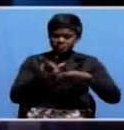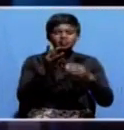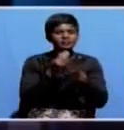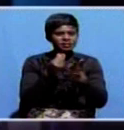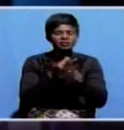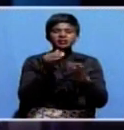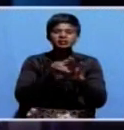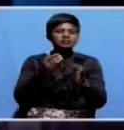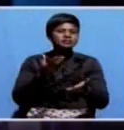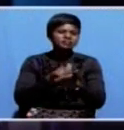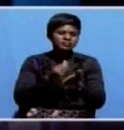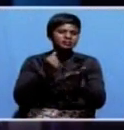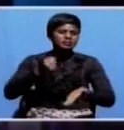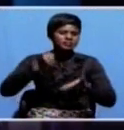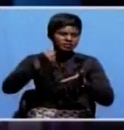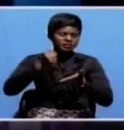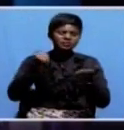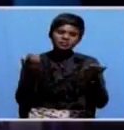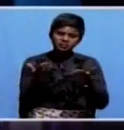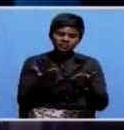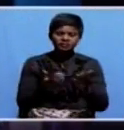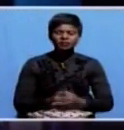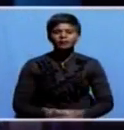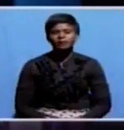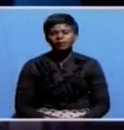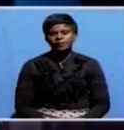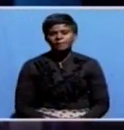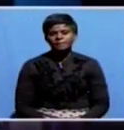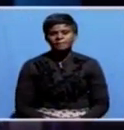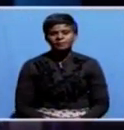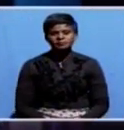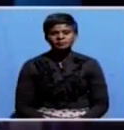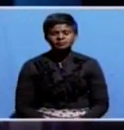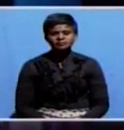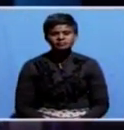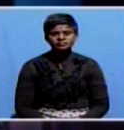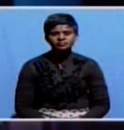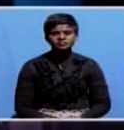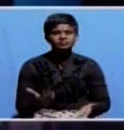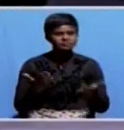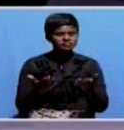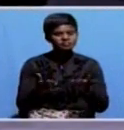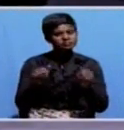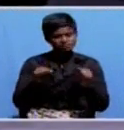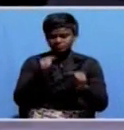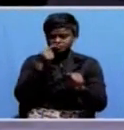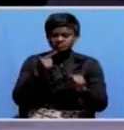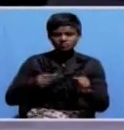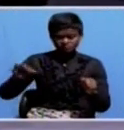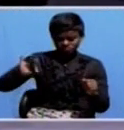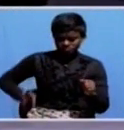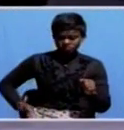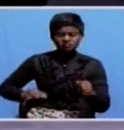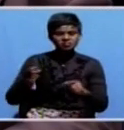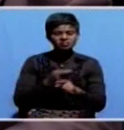his team probably looted the assets and benefited from it. Well,